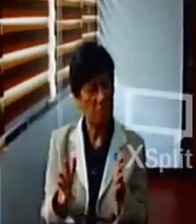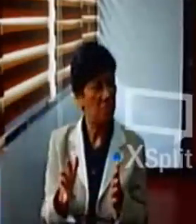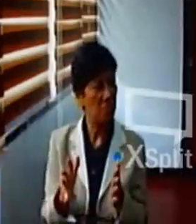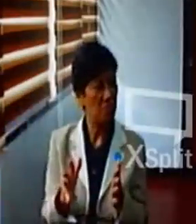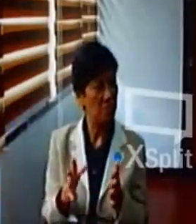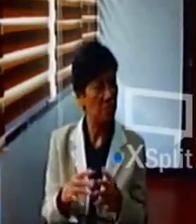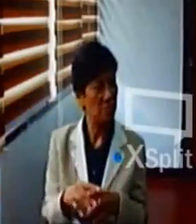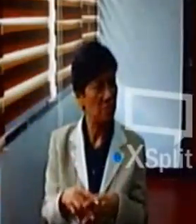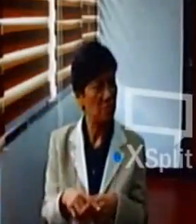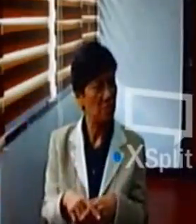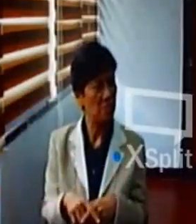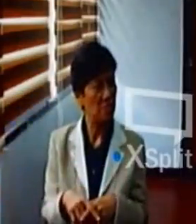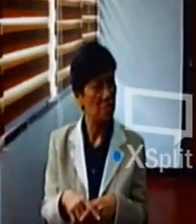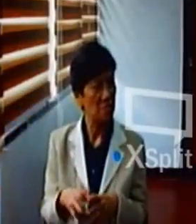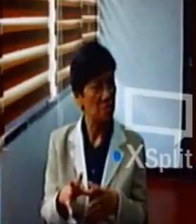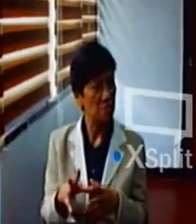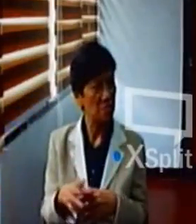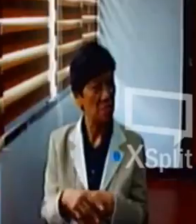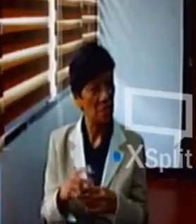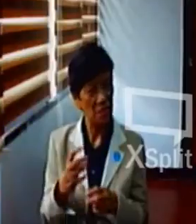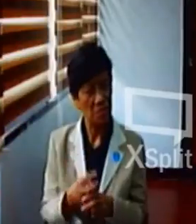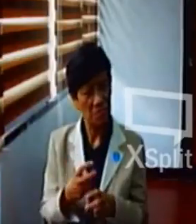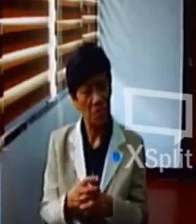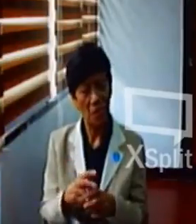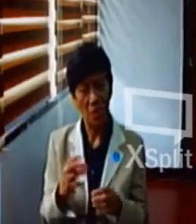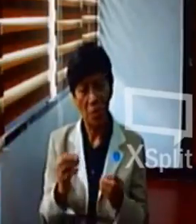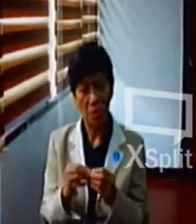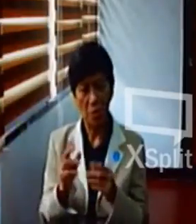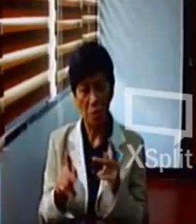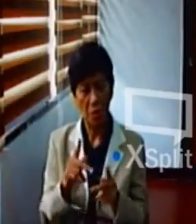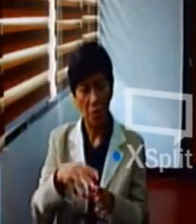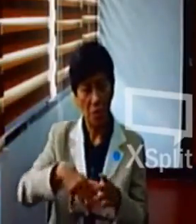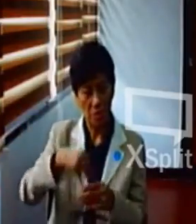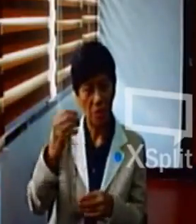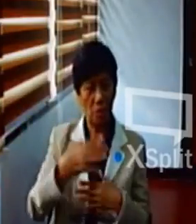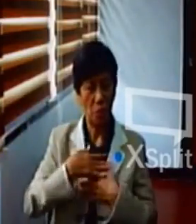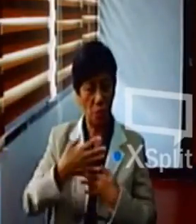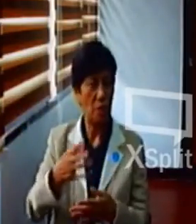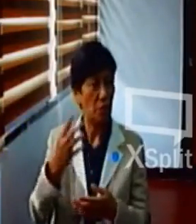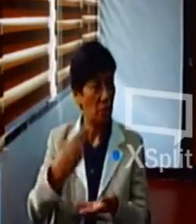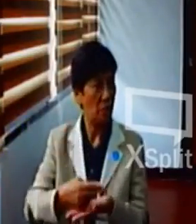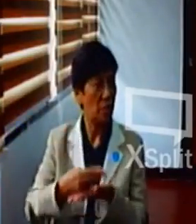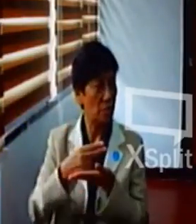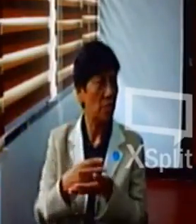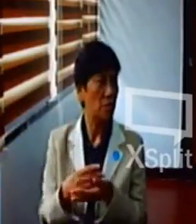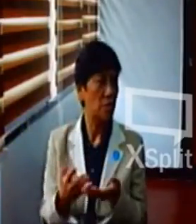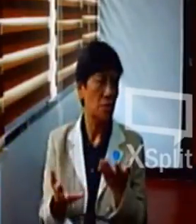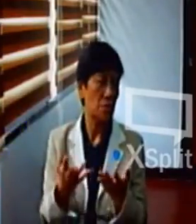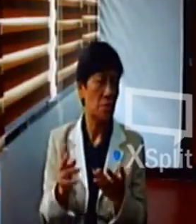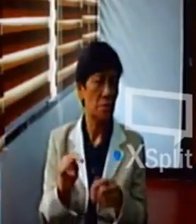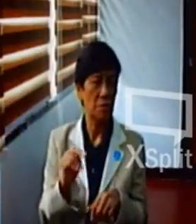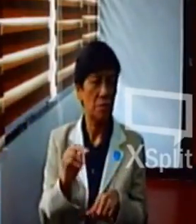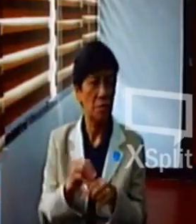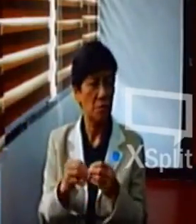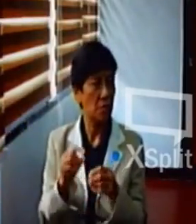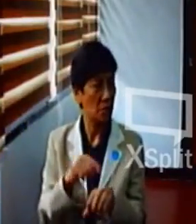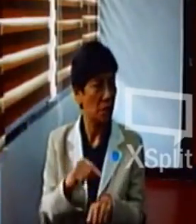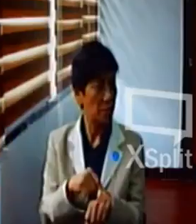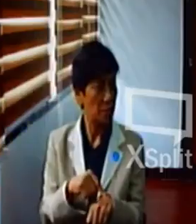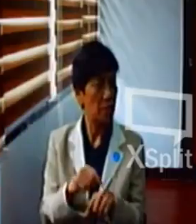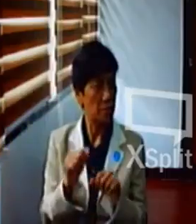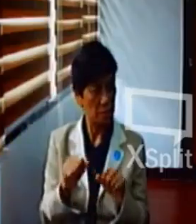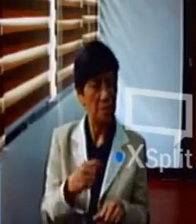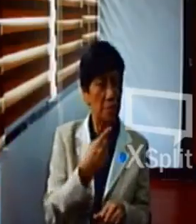it. A lot of people outside are willing to help. It's just a matter of trying to, I guess, operationalize. So you would say